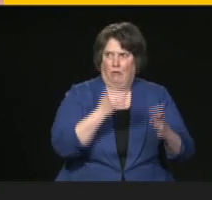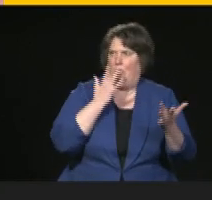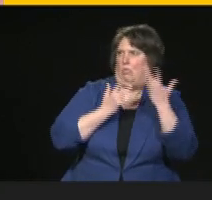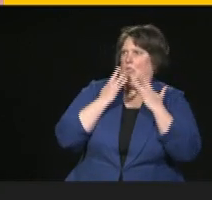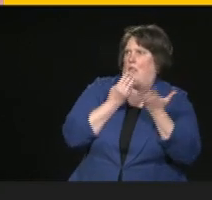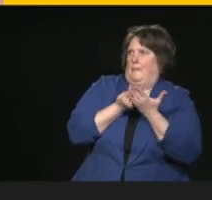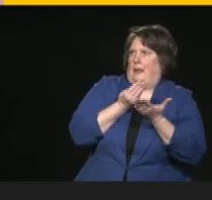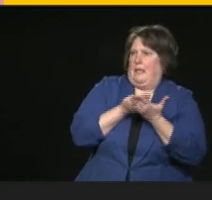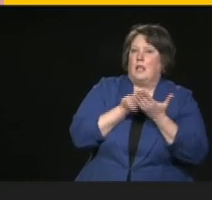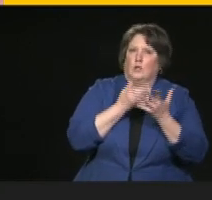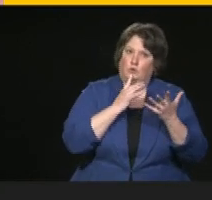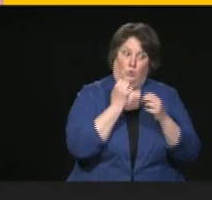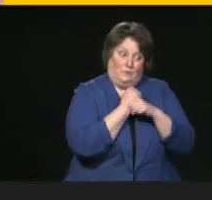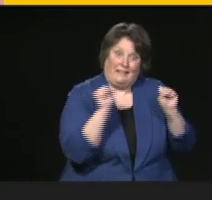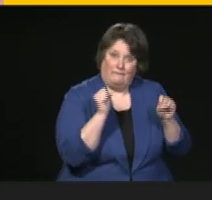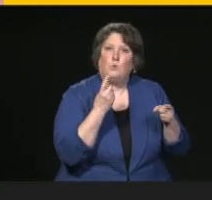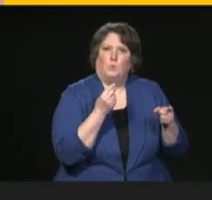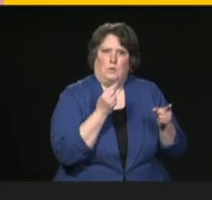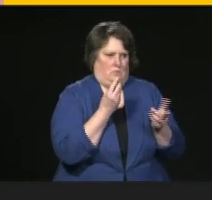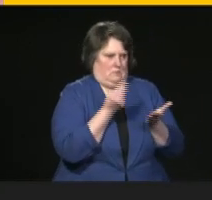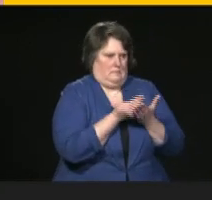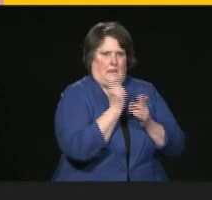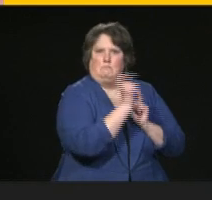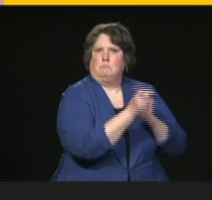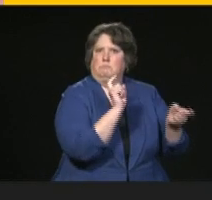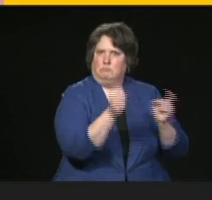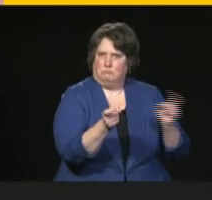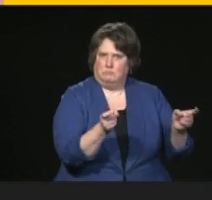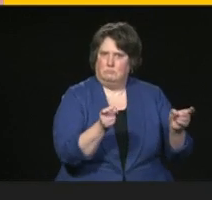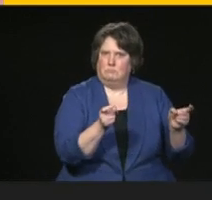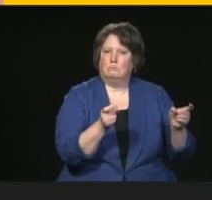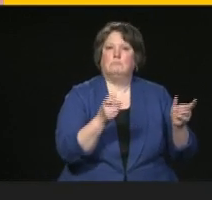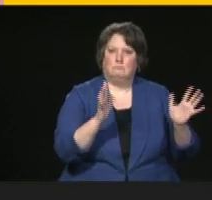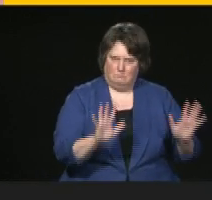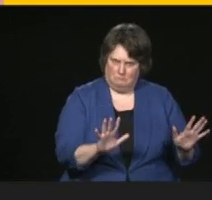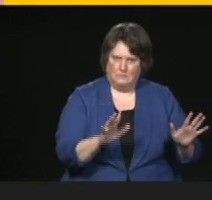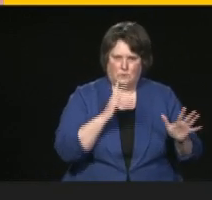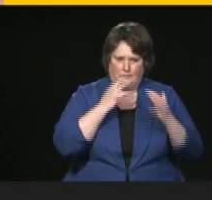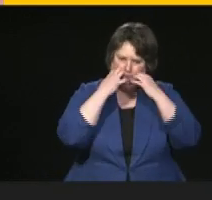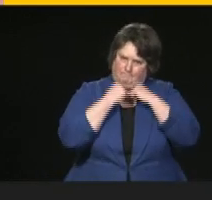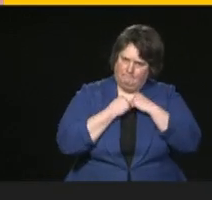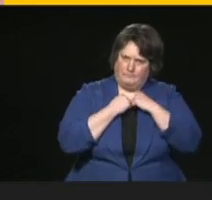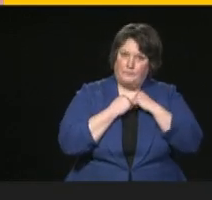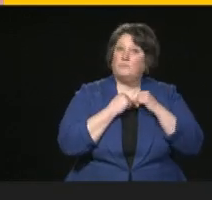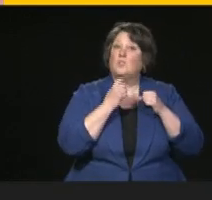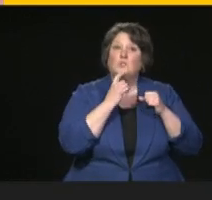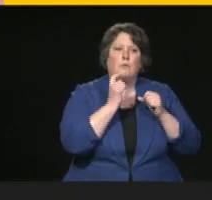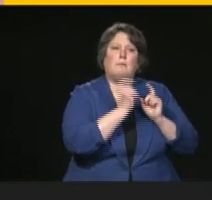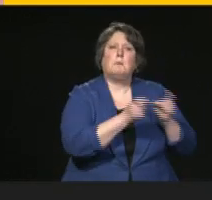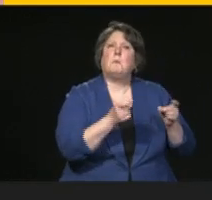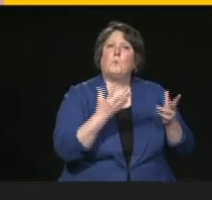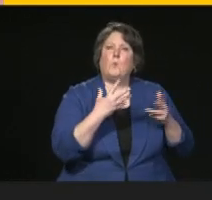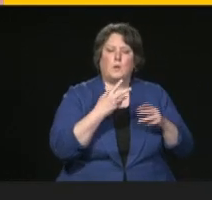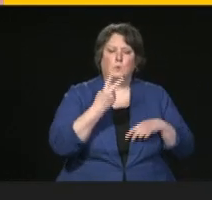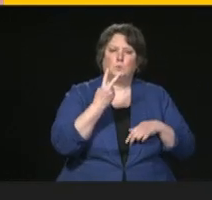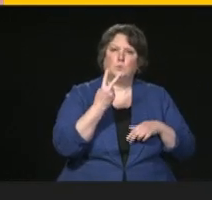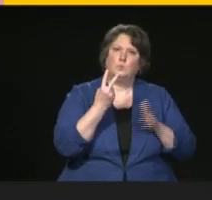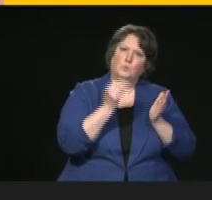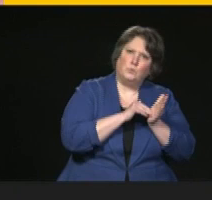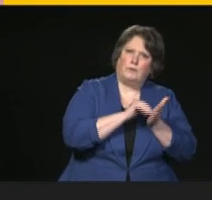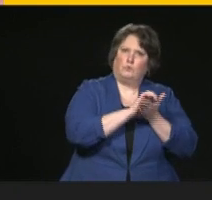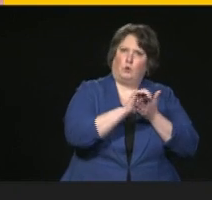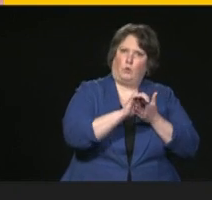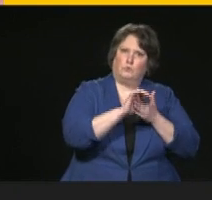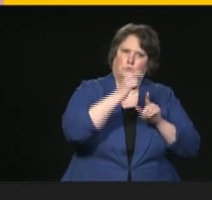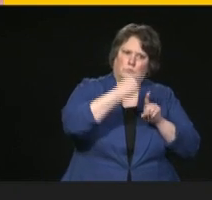health. We're going to give people $2,000 a month so that they can take care of their health and that of their loved